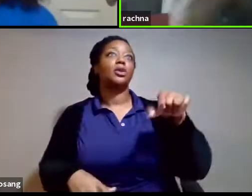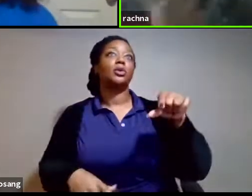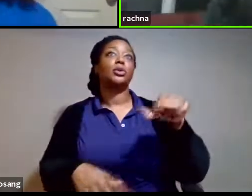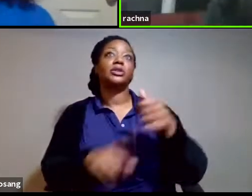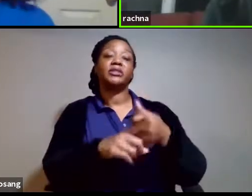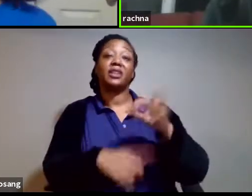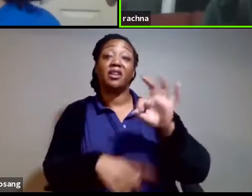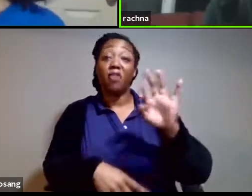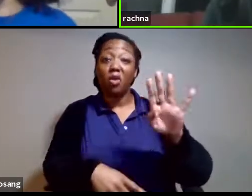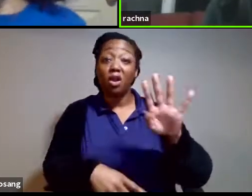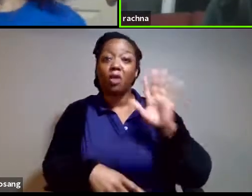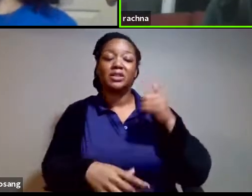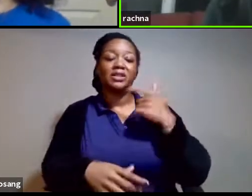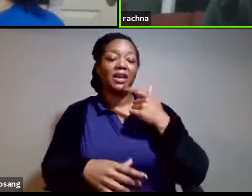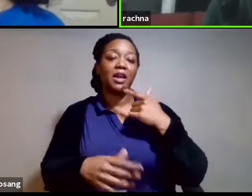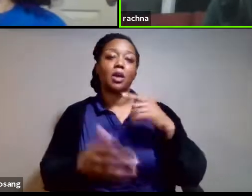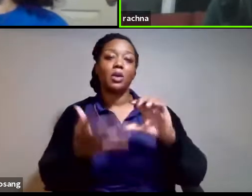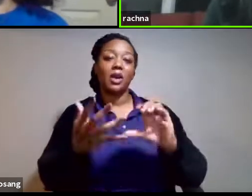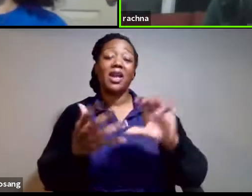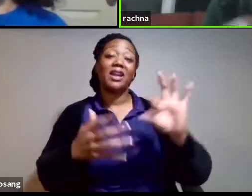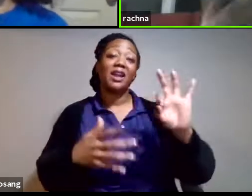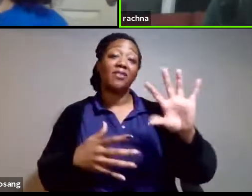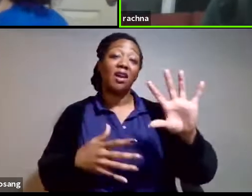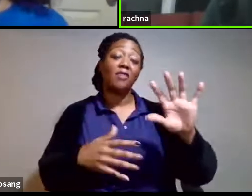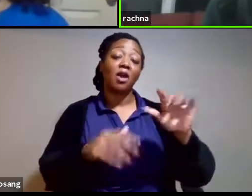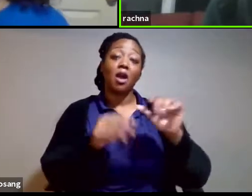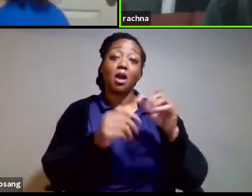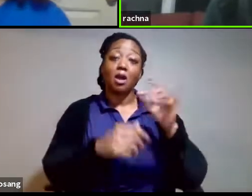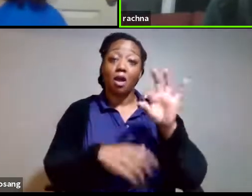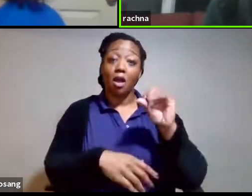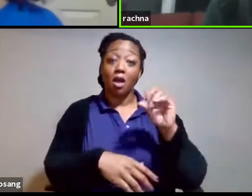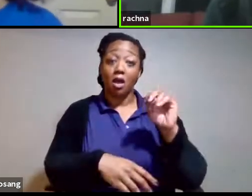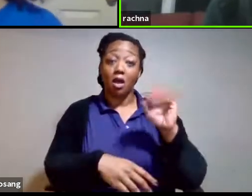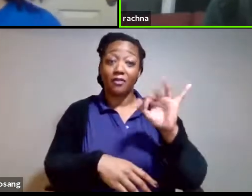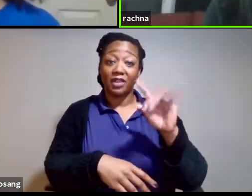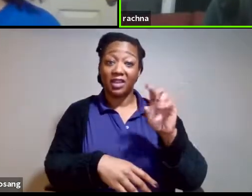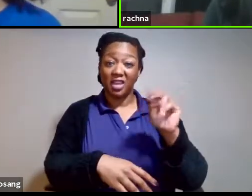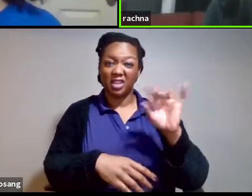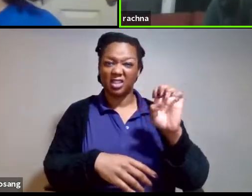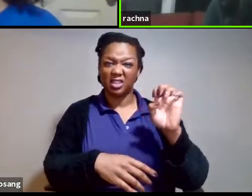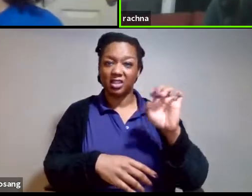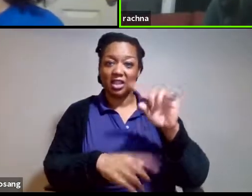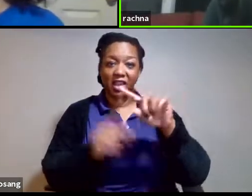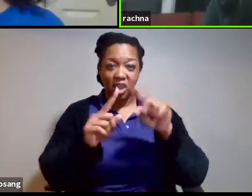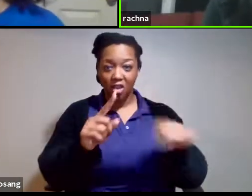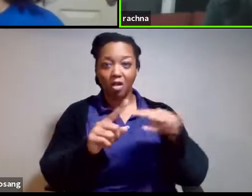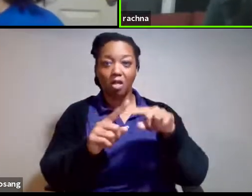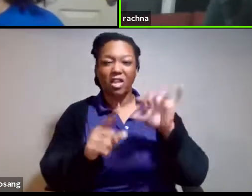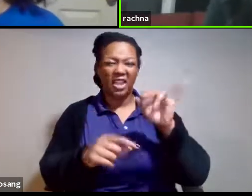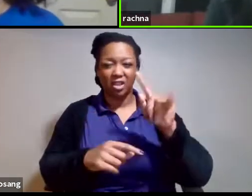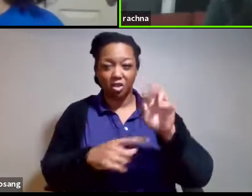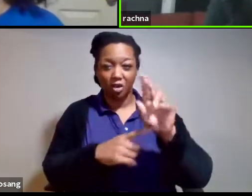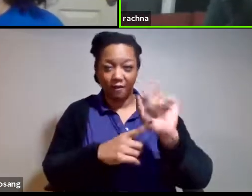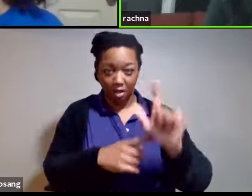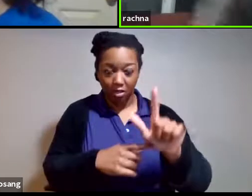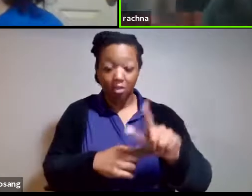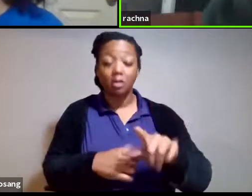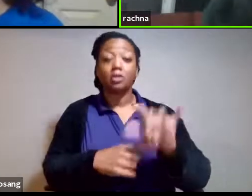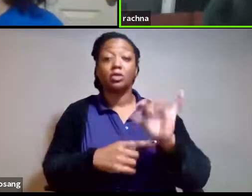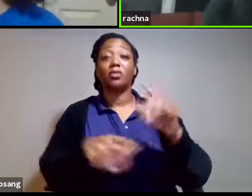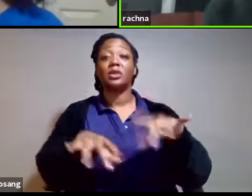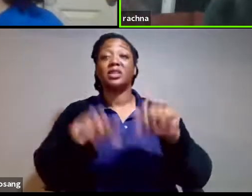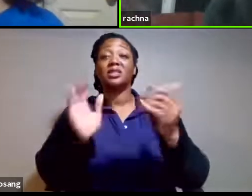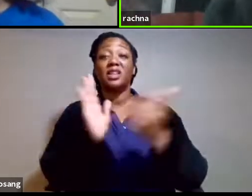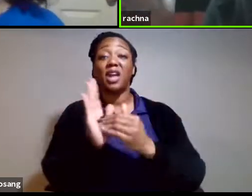It'll say a 95 confidence interval. If we were to give this IQ test again, the score would be between 90